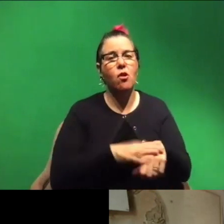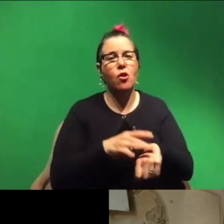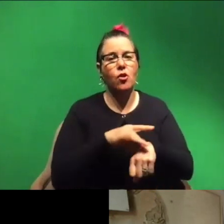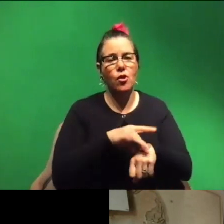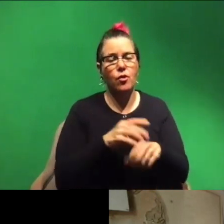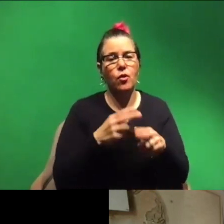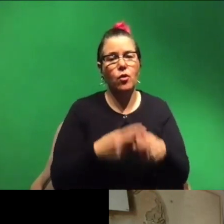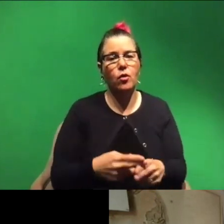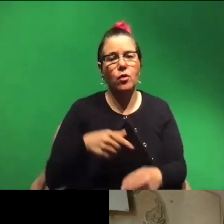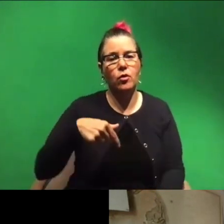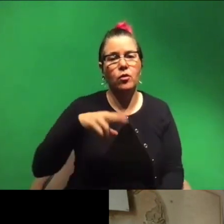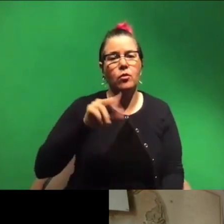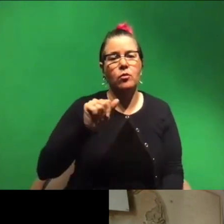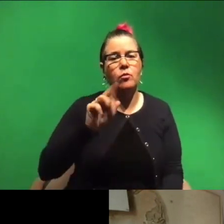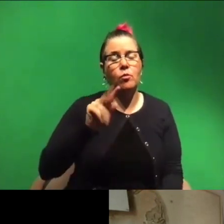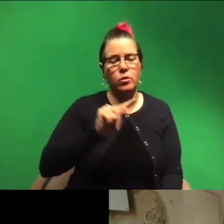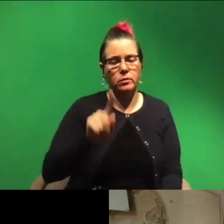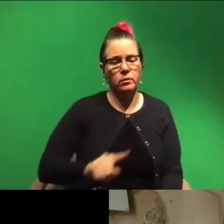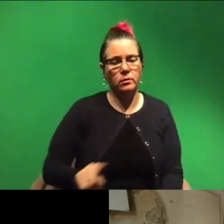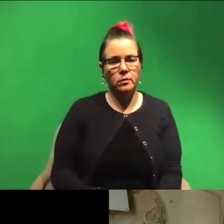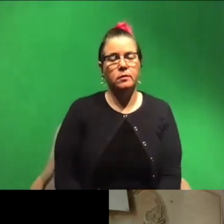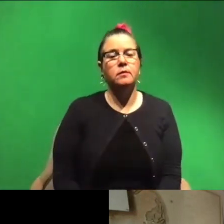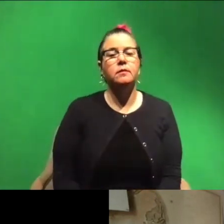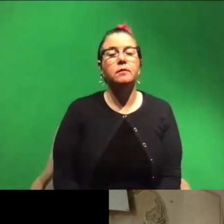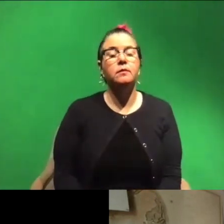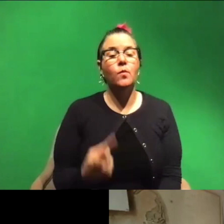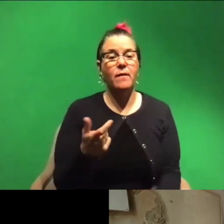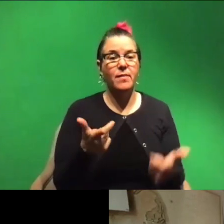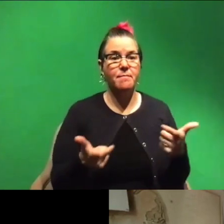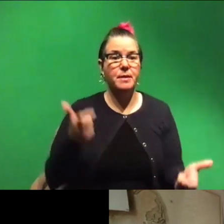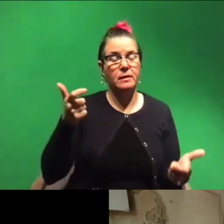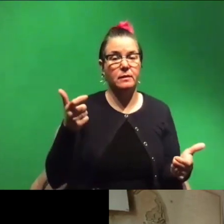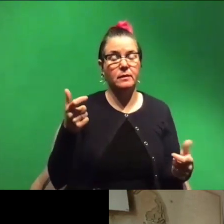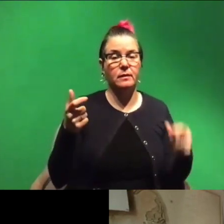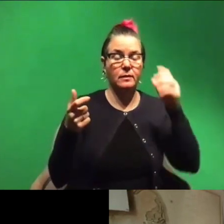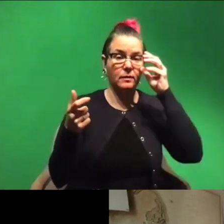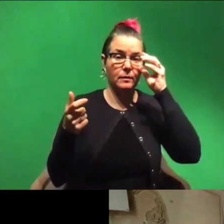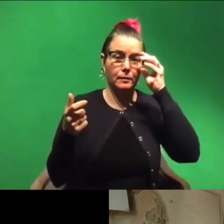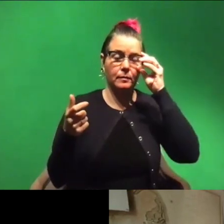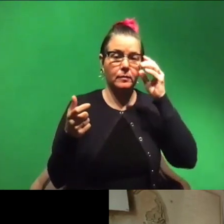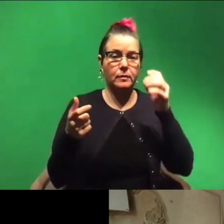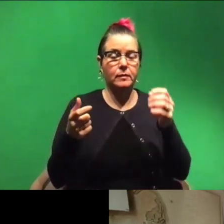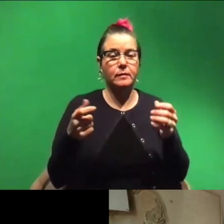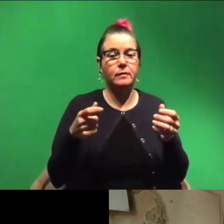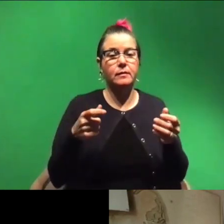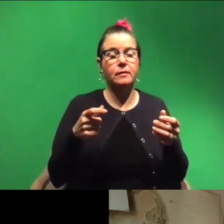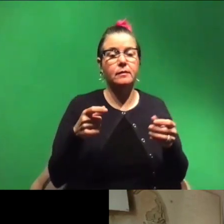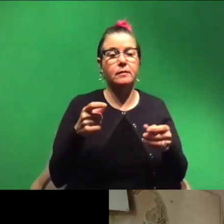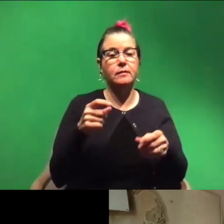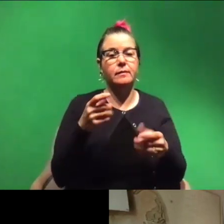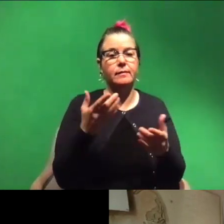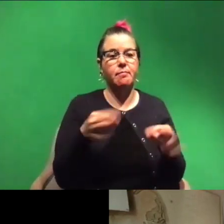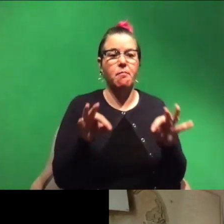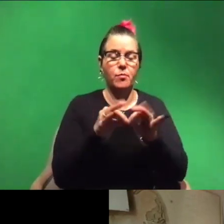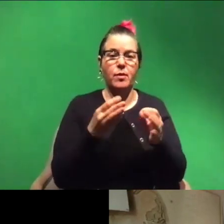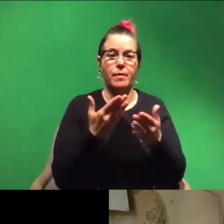called quartz. And one of the biggest, one of the key materials that the world is